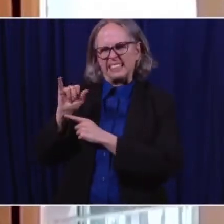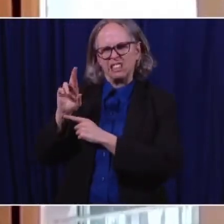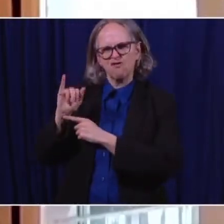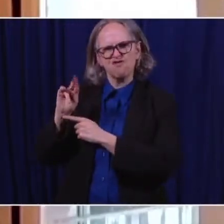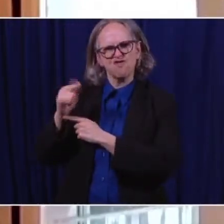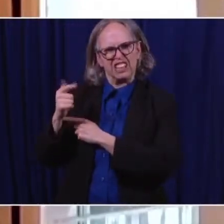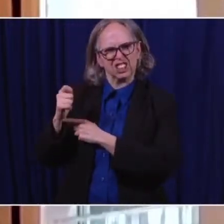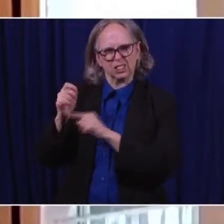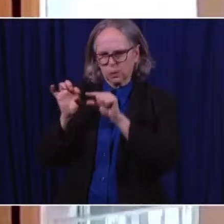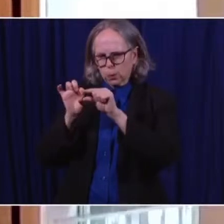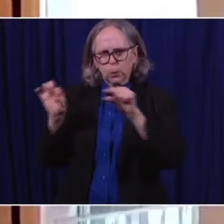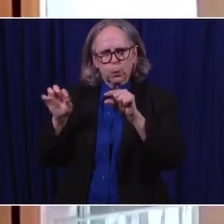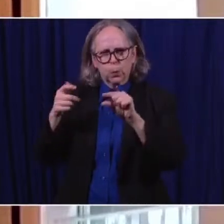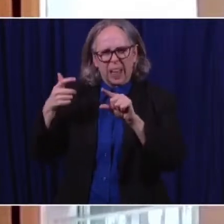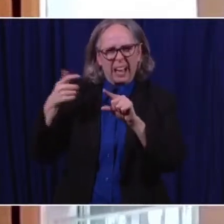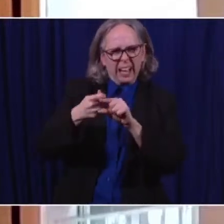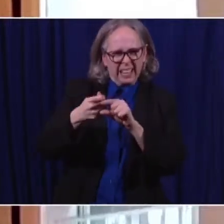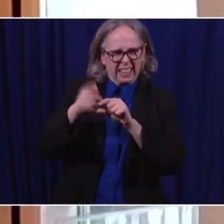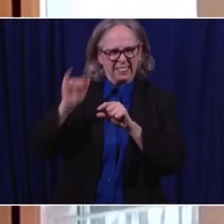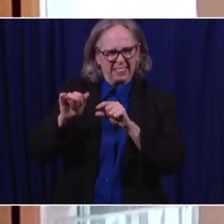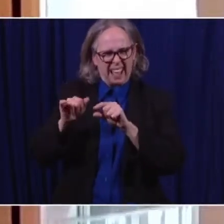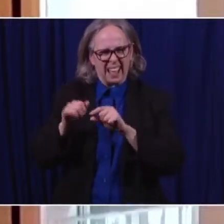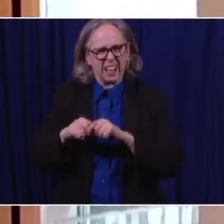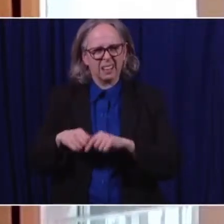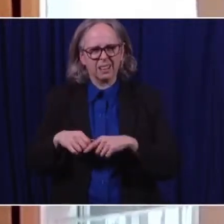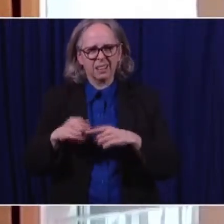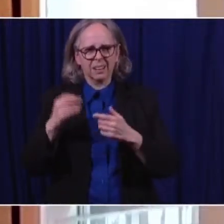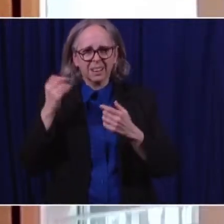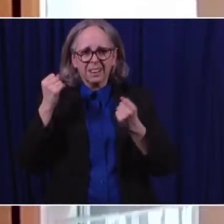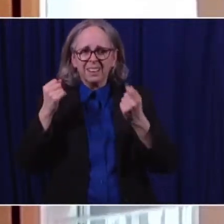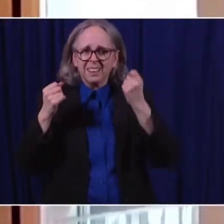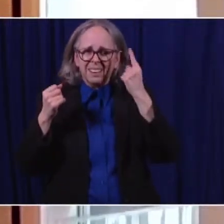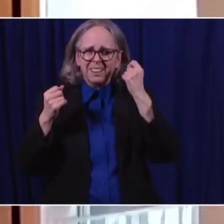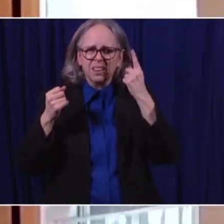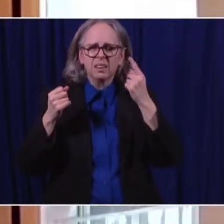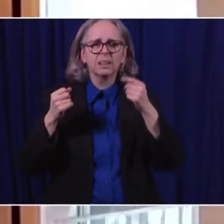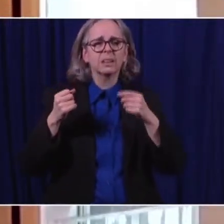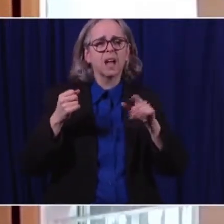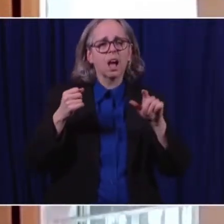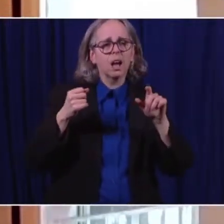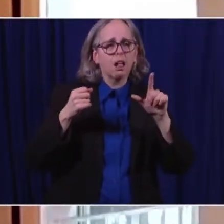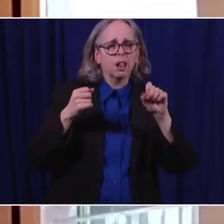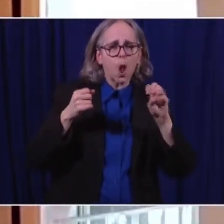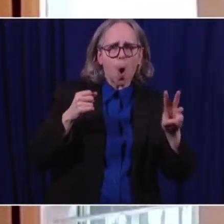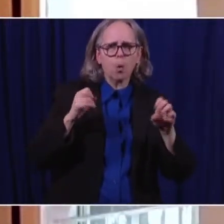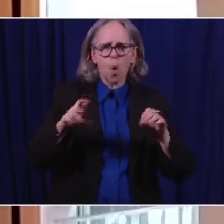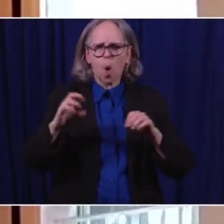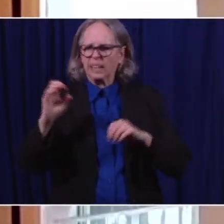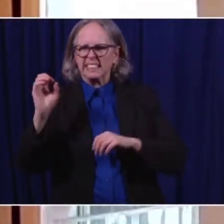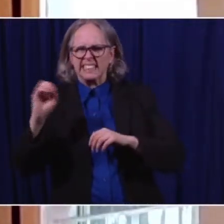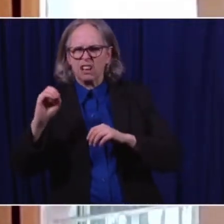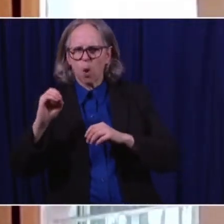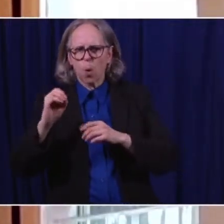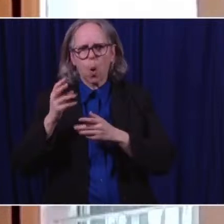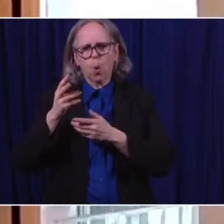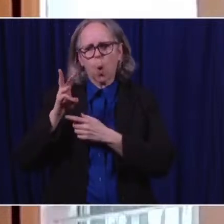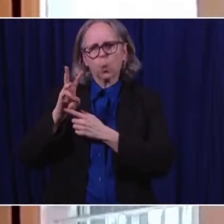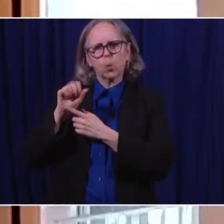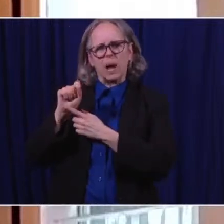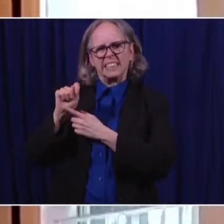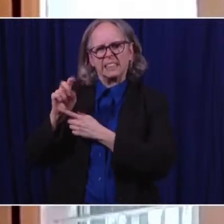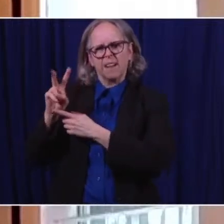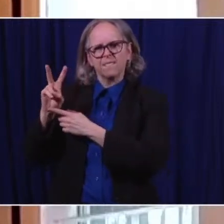0 dead volume, 0 wasted volume. And when clinically appropriate, matching those with a